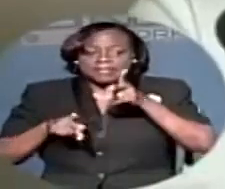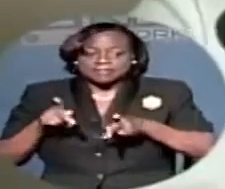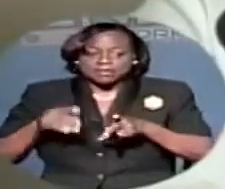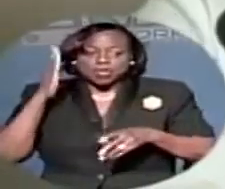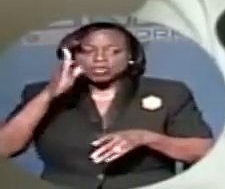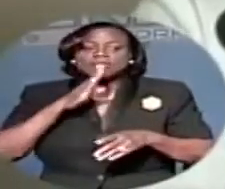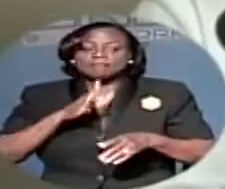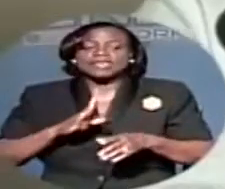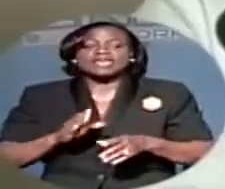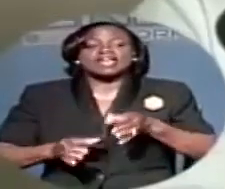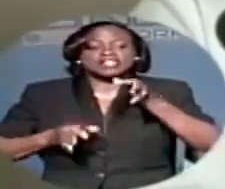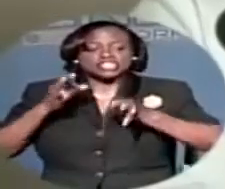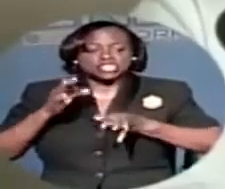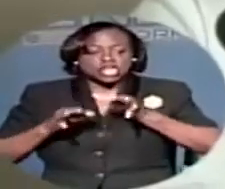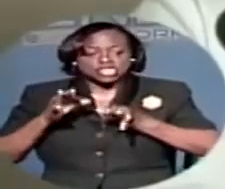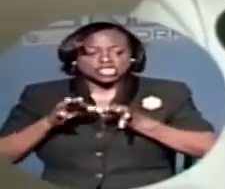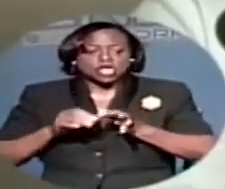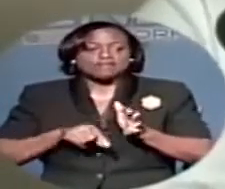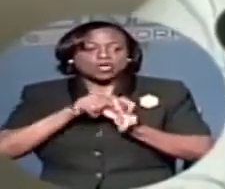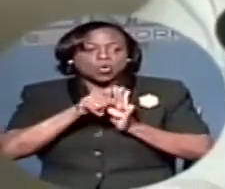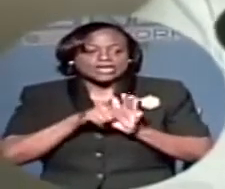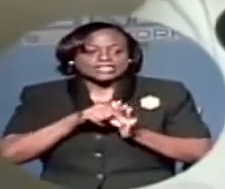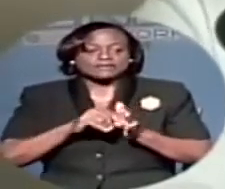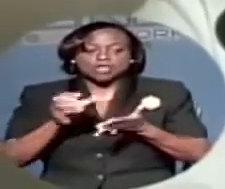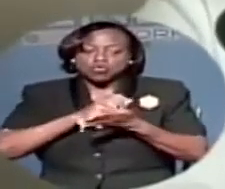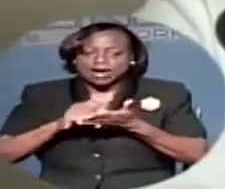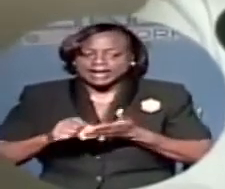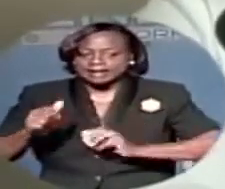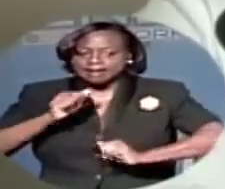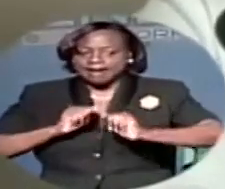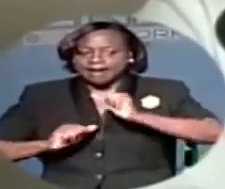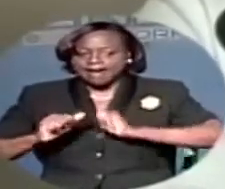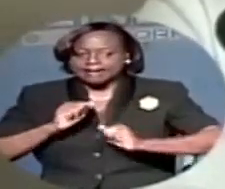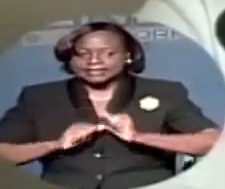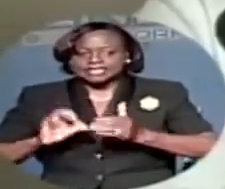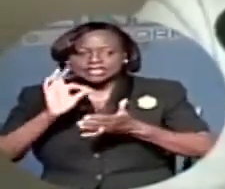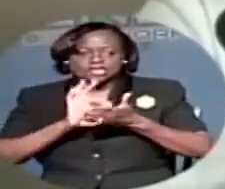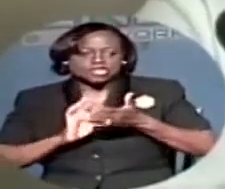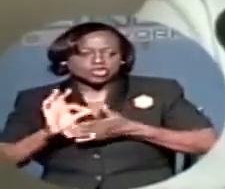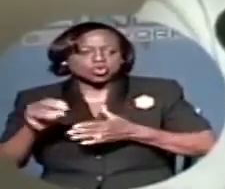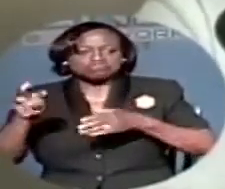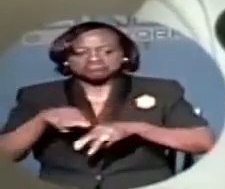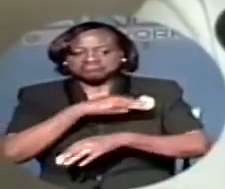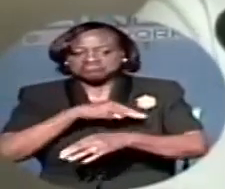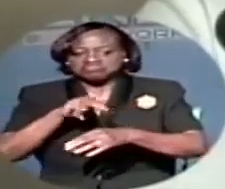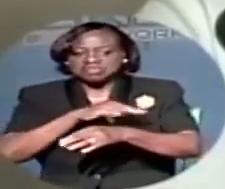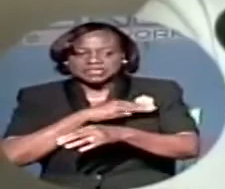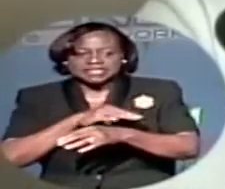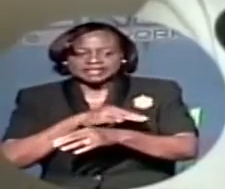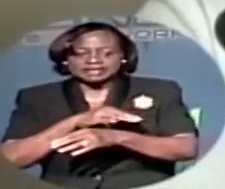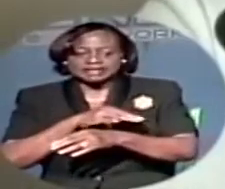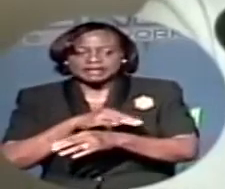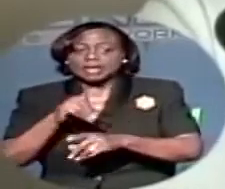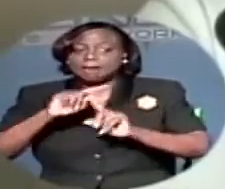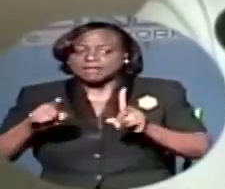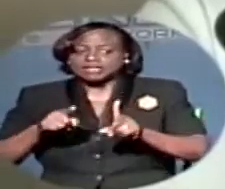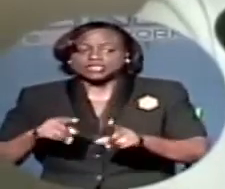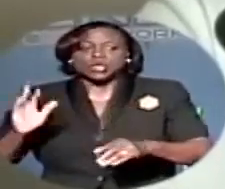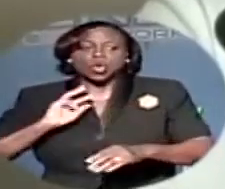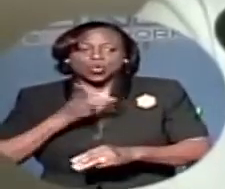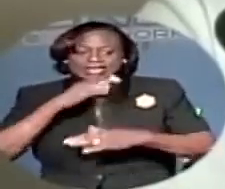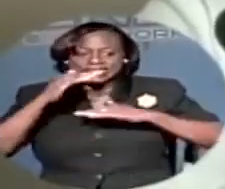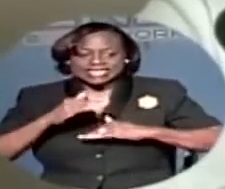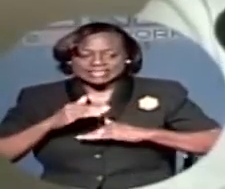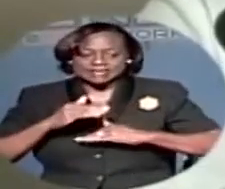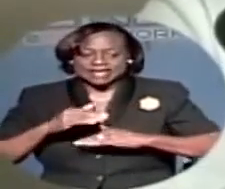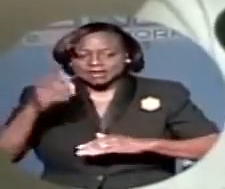quality of the writing, the quality of the acting, the quality of the score and the music and all the rest of it. But we're pretty satisfied that